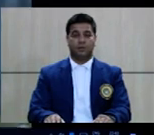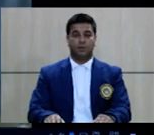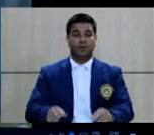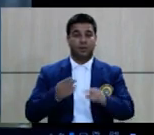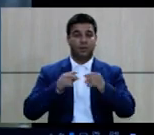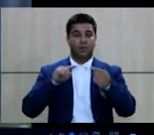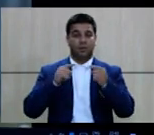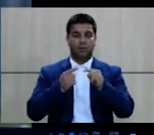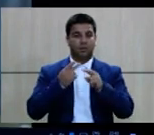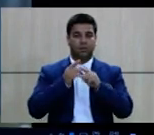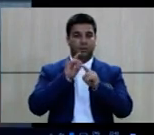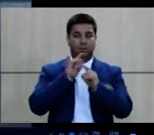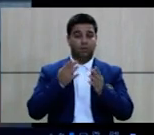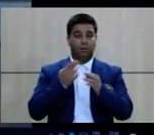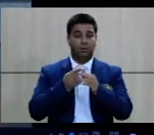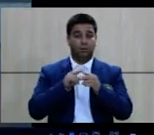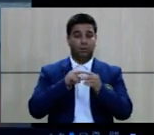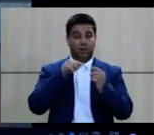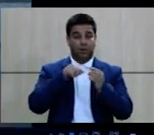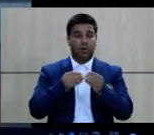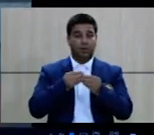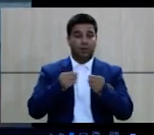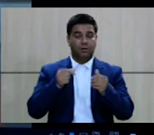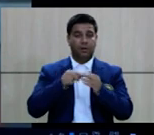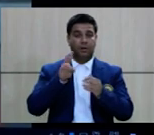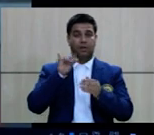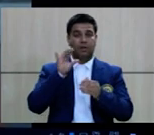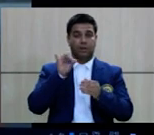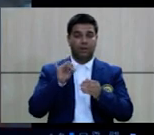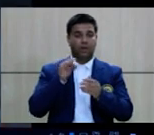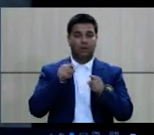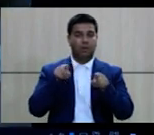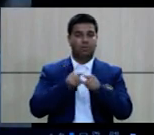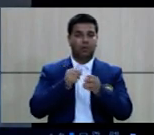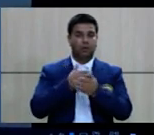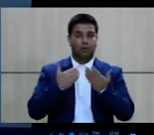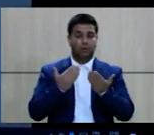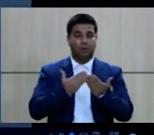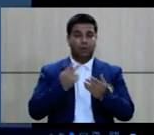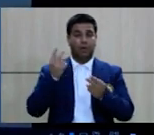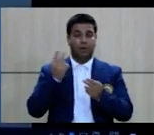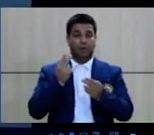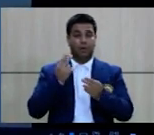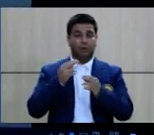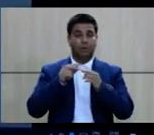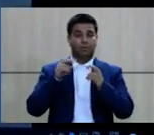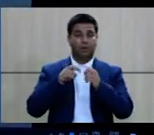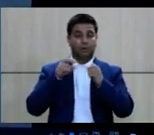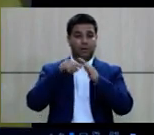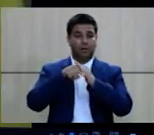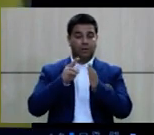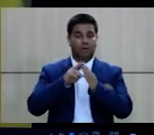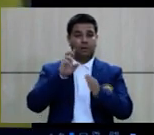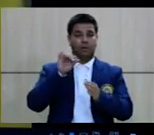Reaksiya sodir bo'lmaydi. Demak, eritmada nitrat ionlari mavjud emas. Ikkinchi probirkaga bariy